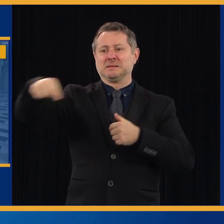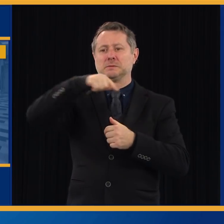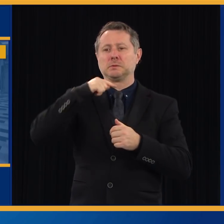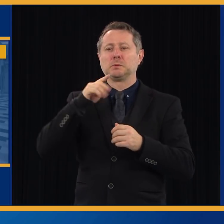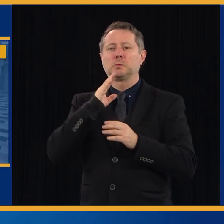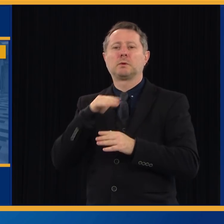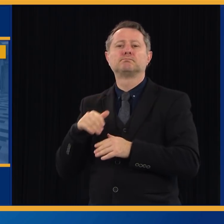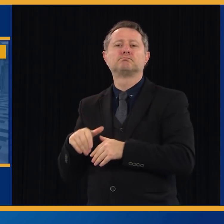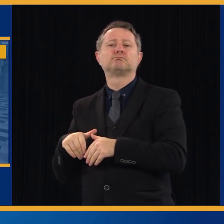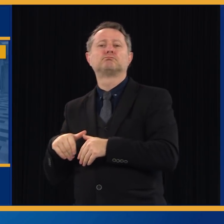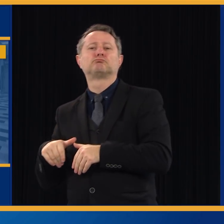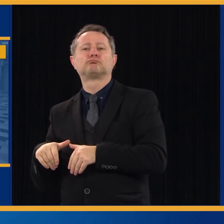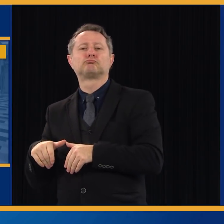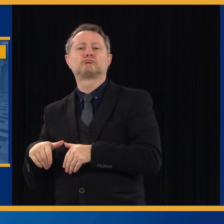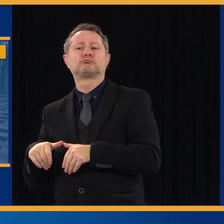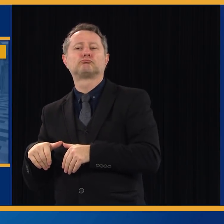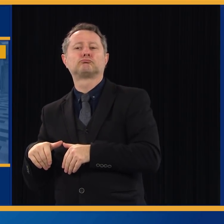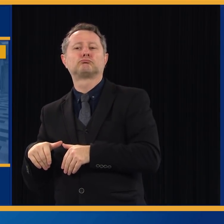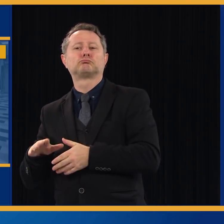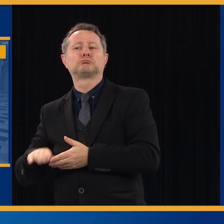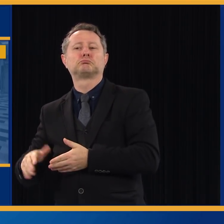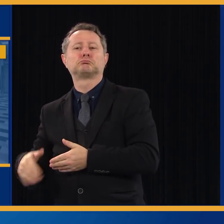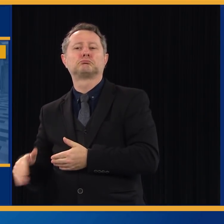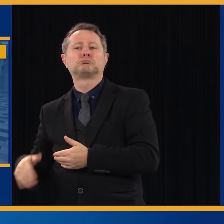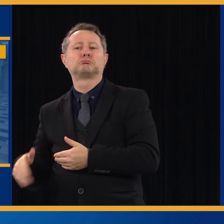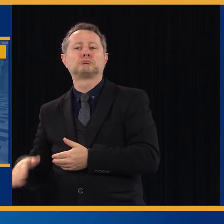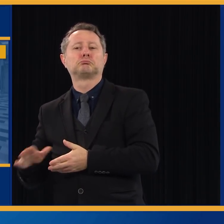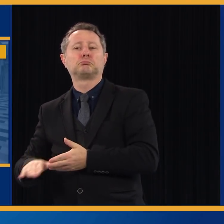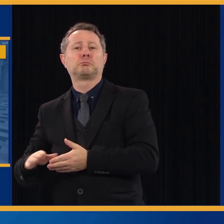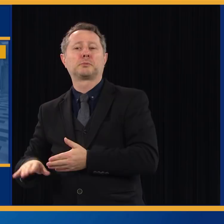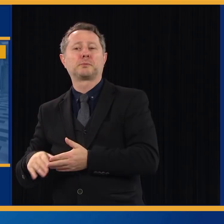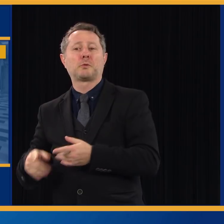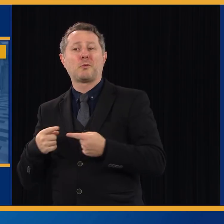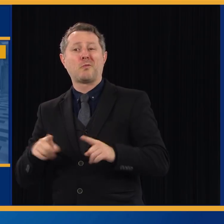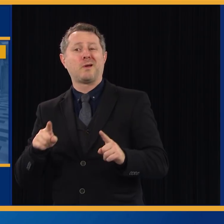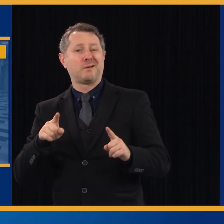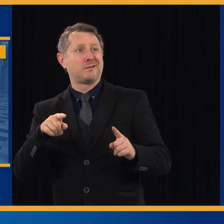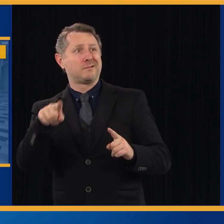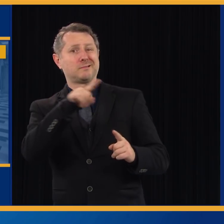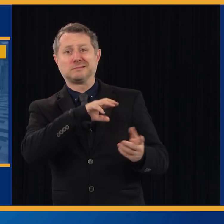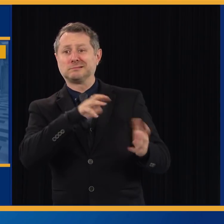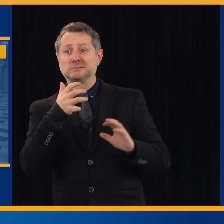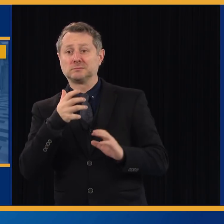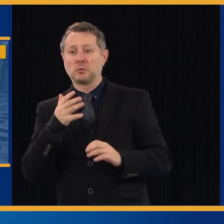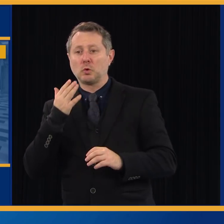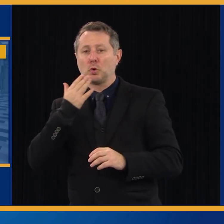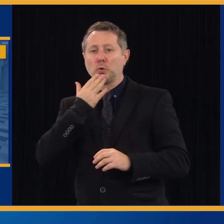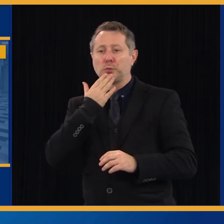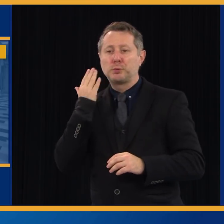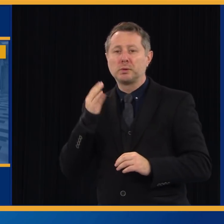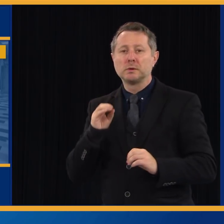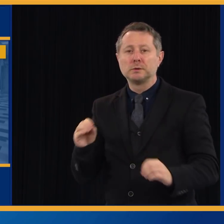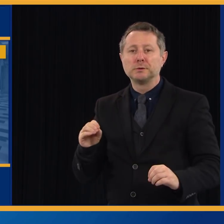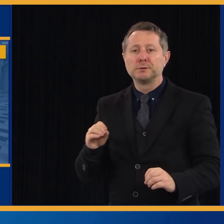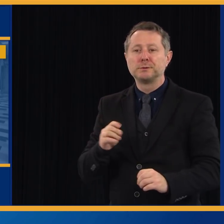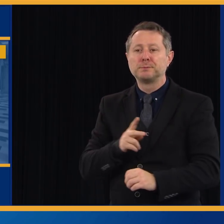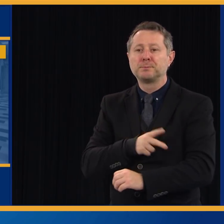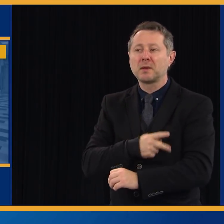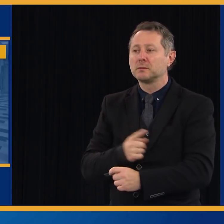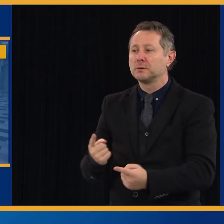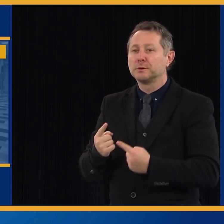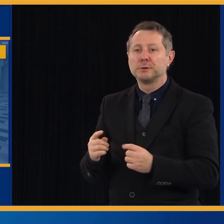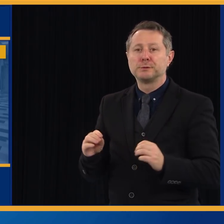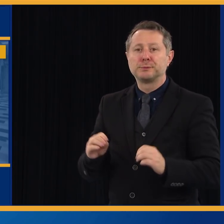actually laying off people, believe it or not, in the middle of this because they have no patients. We are going to,